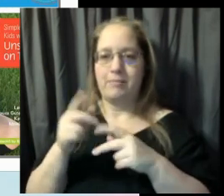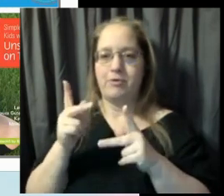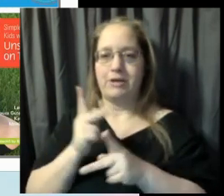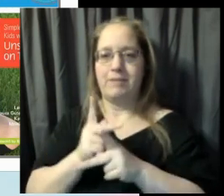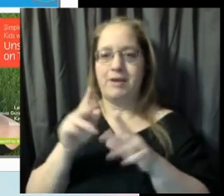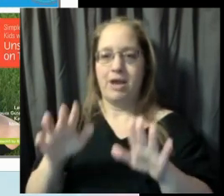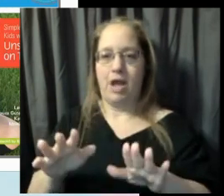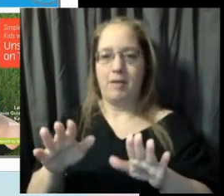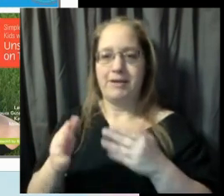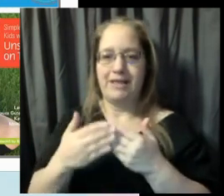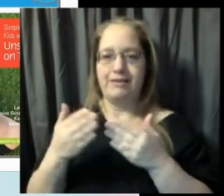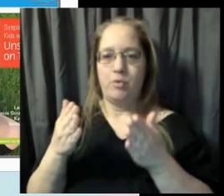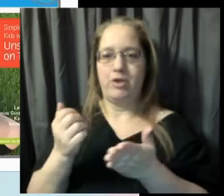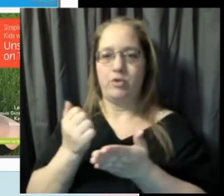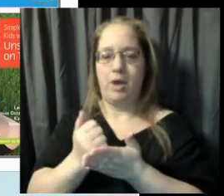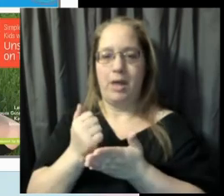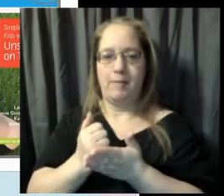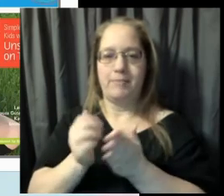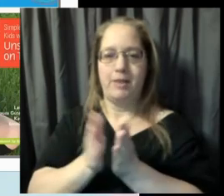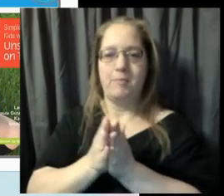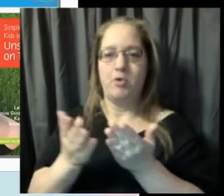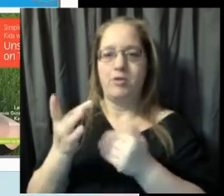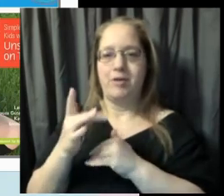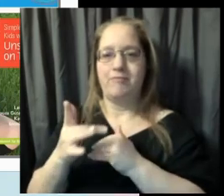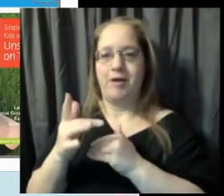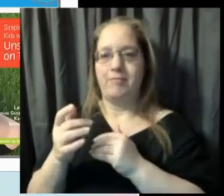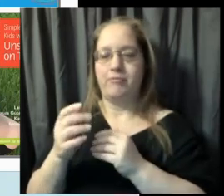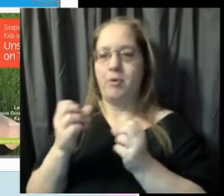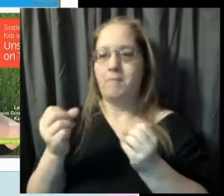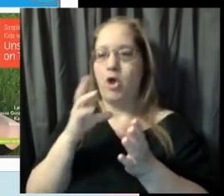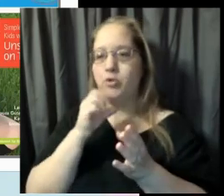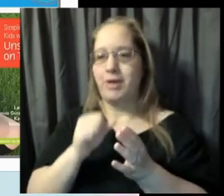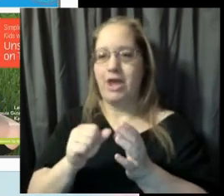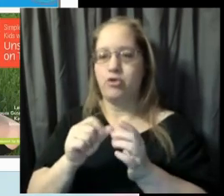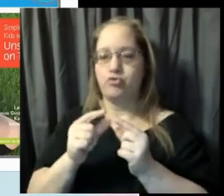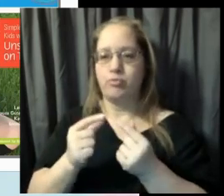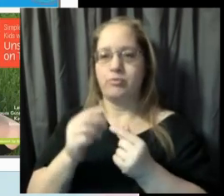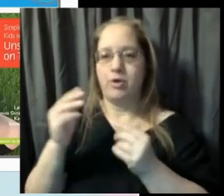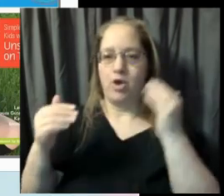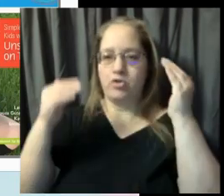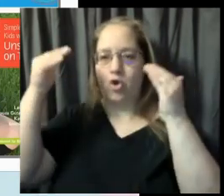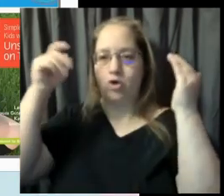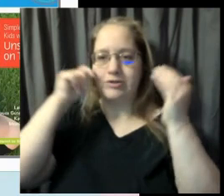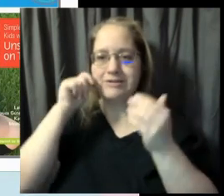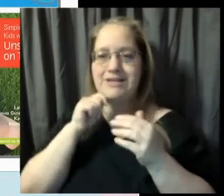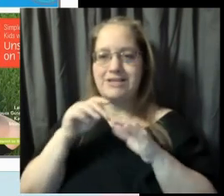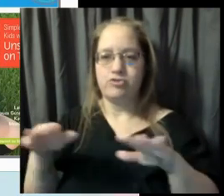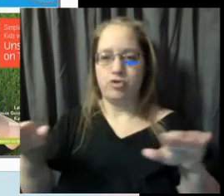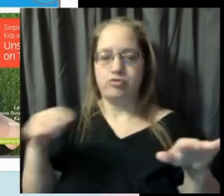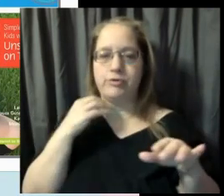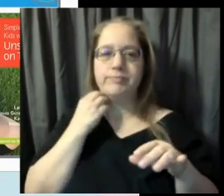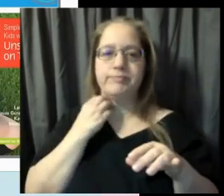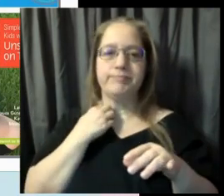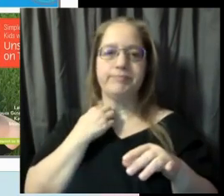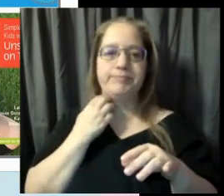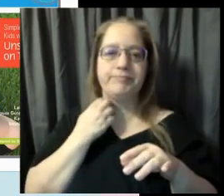calm, and offers easy ways to help them. This book is available for multiple age groups, including adults, teens, and children. So